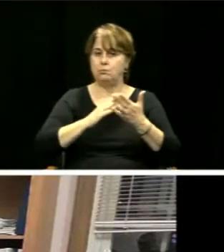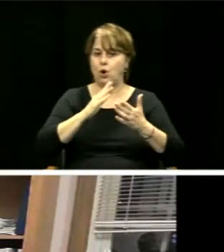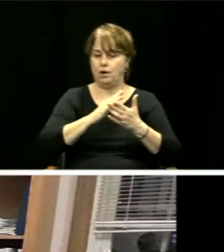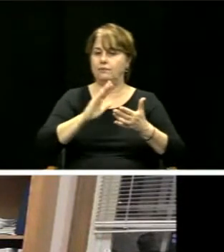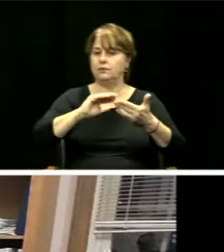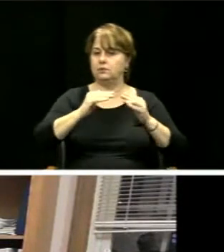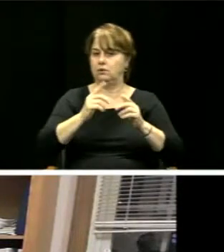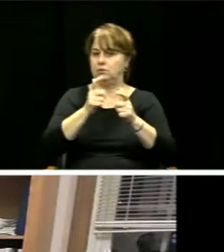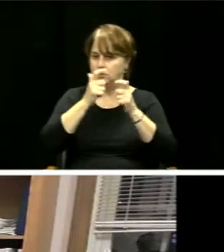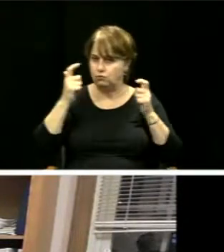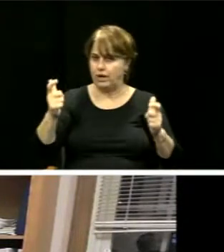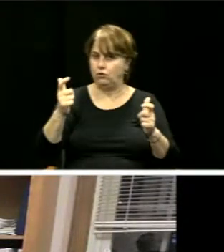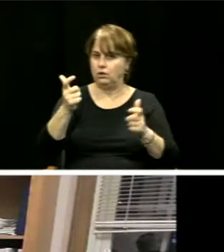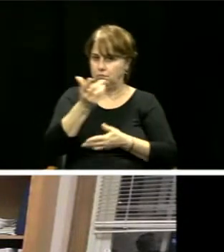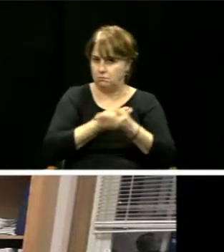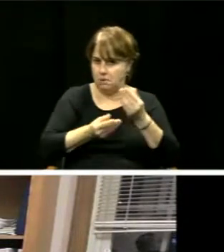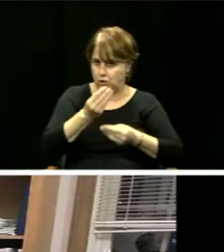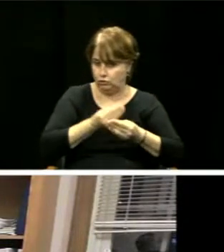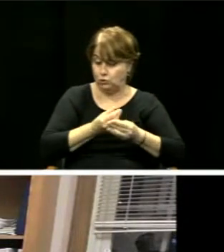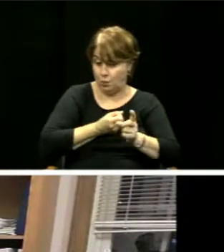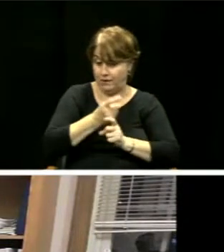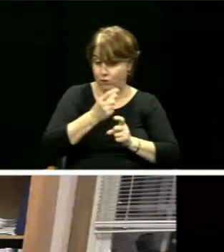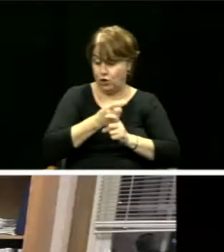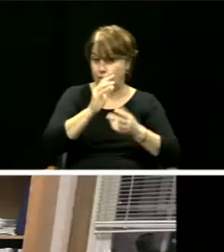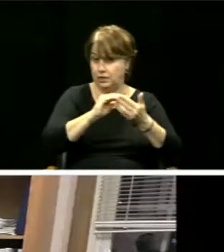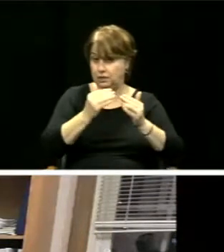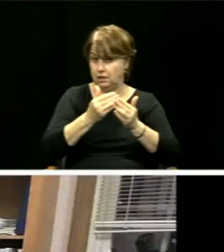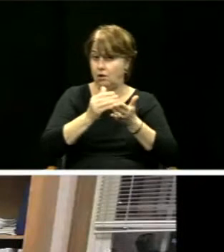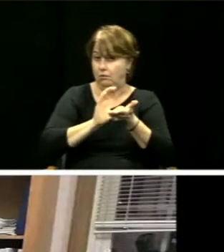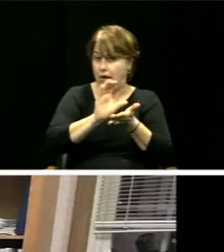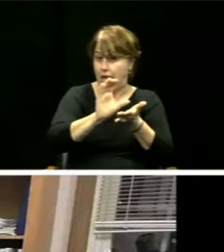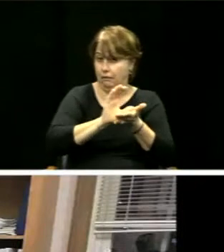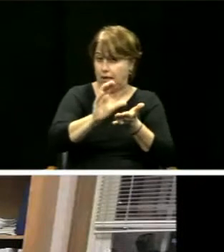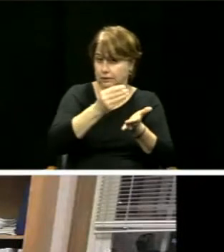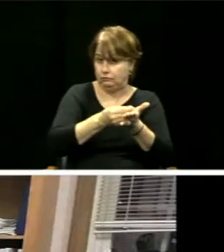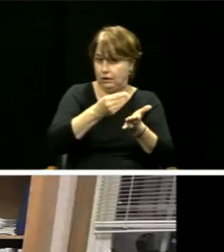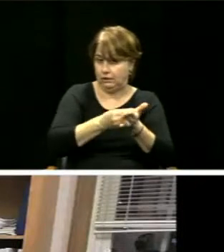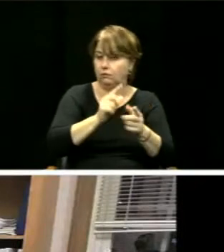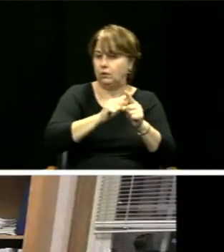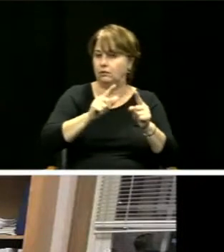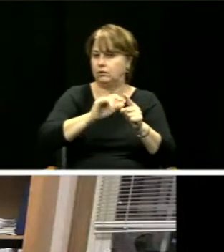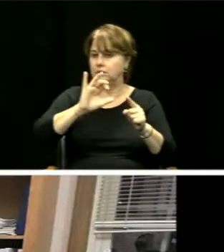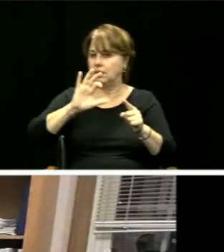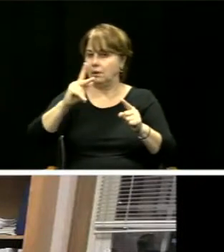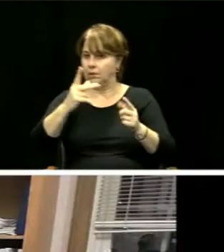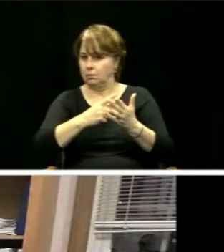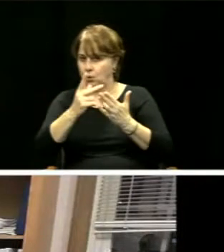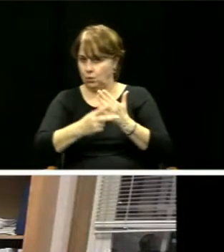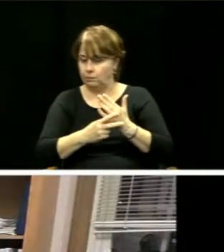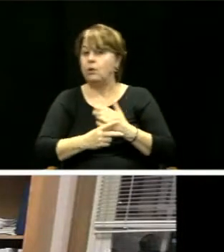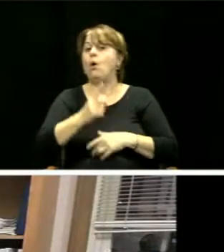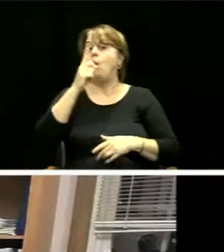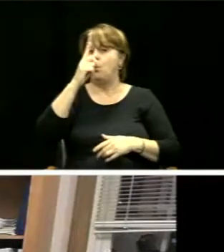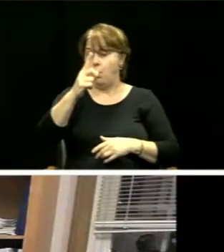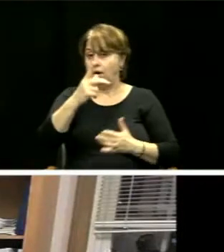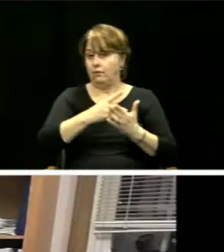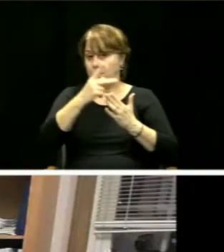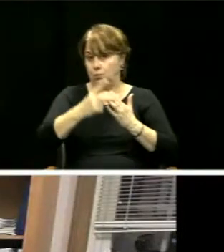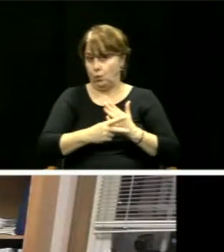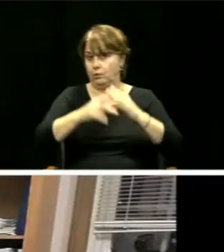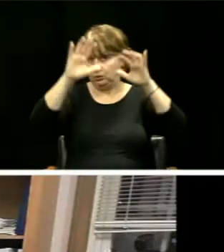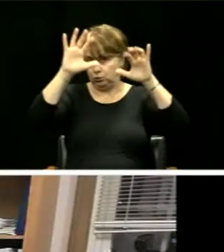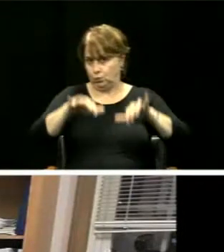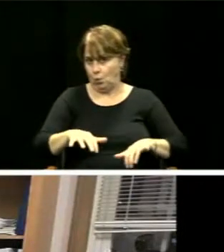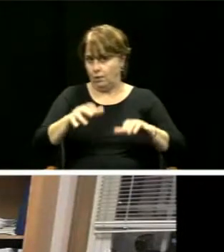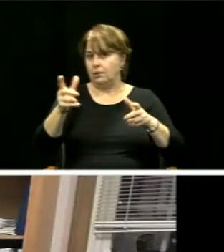budget. So every year the town allocates funding for different CIP programs. One of them is our stormwater management